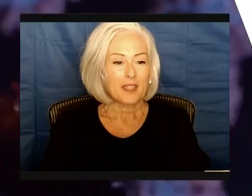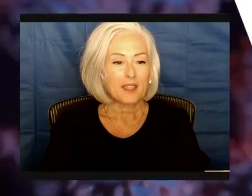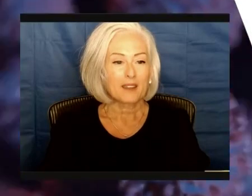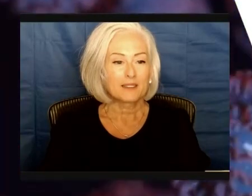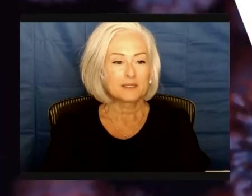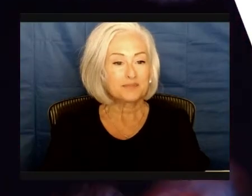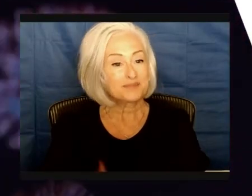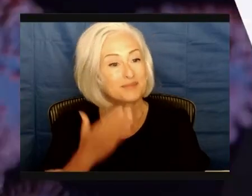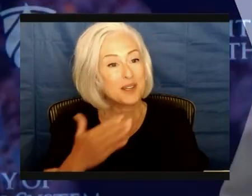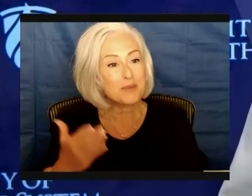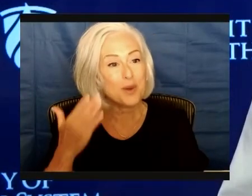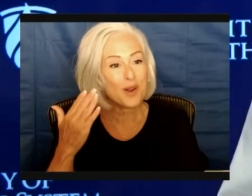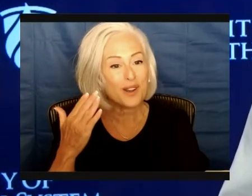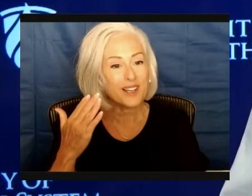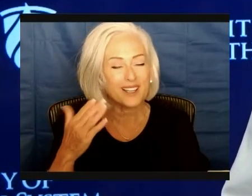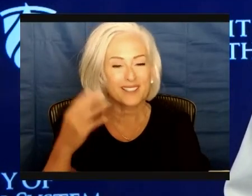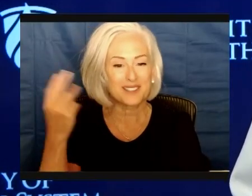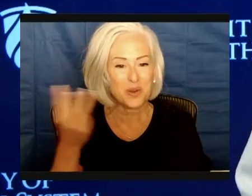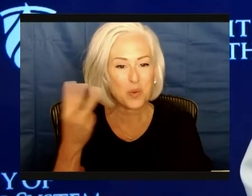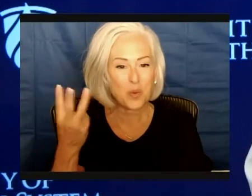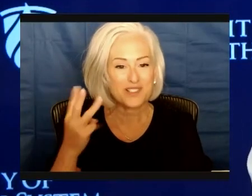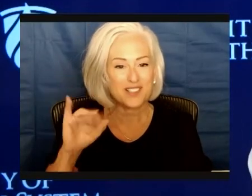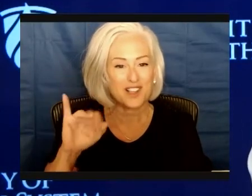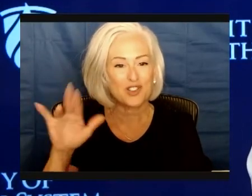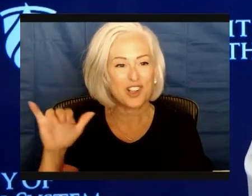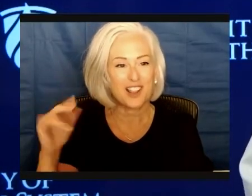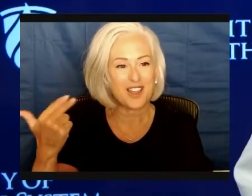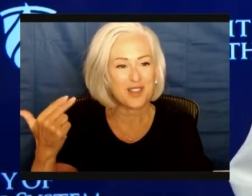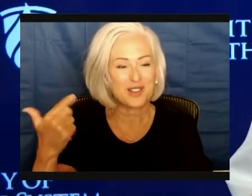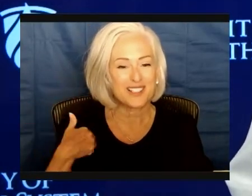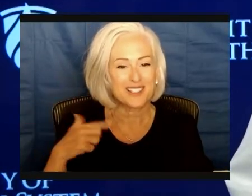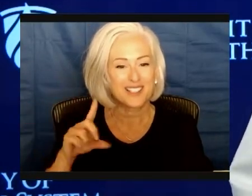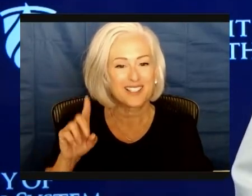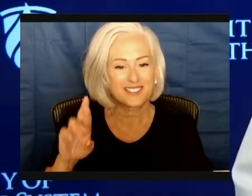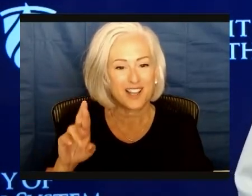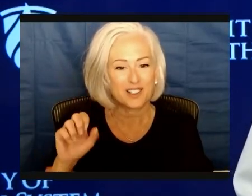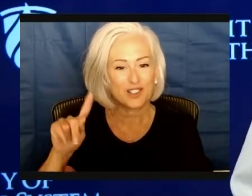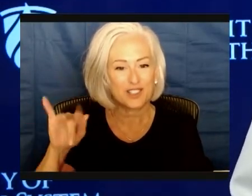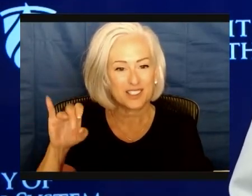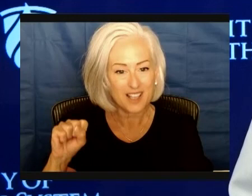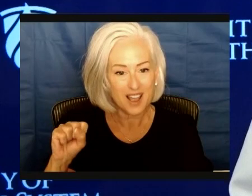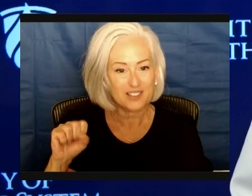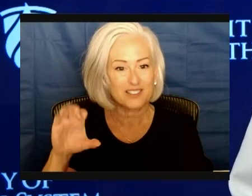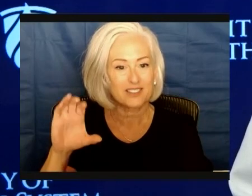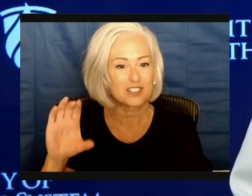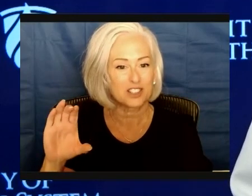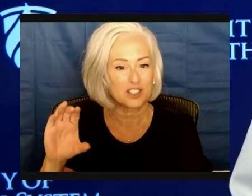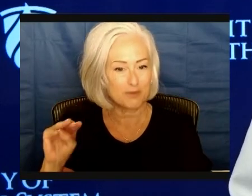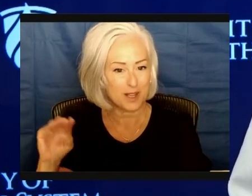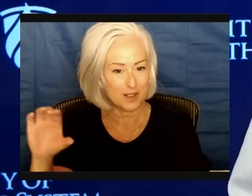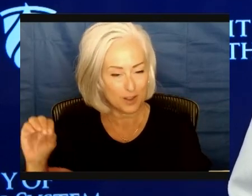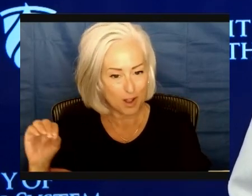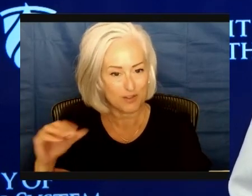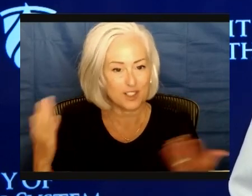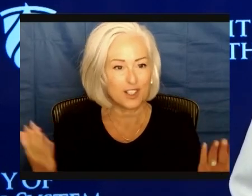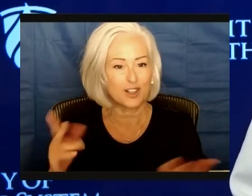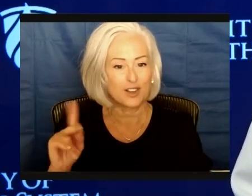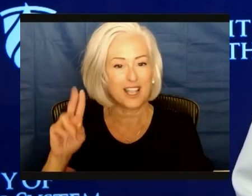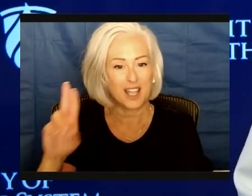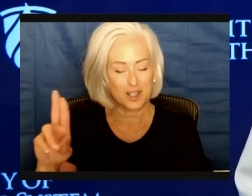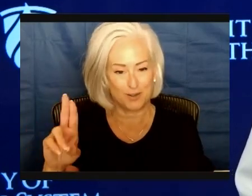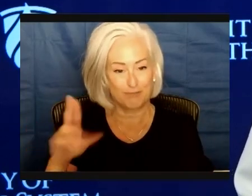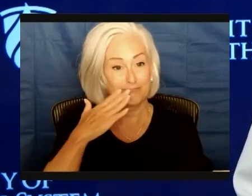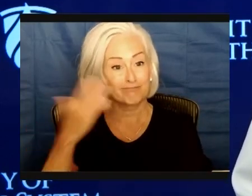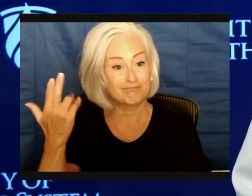Good morning. It's Wednesday, July the 13th. I'm Dr. Steve Stites, Chief Medical Officer at the University of Kansas Health System. Thanks for joining us on